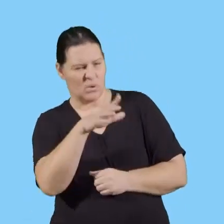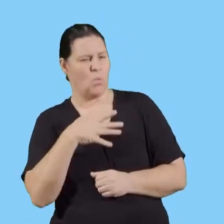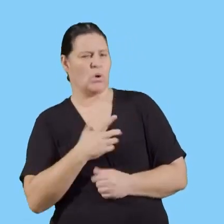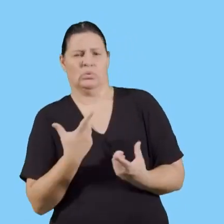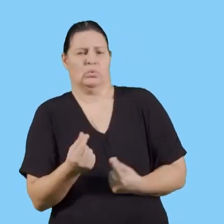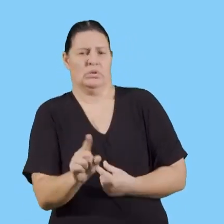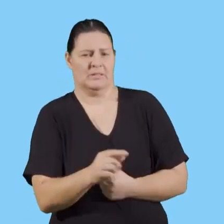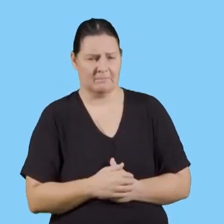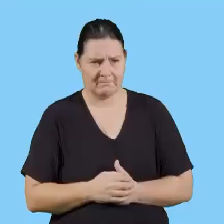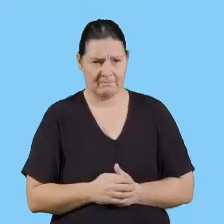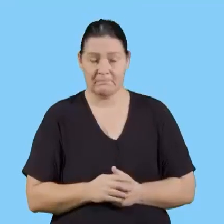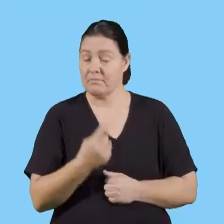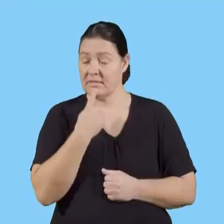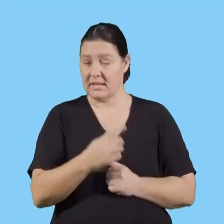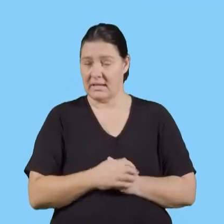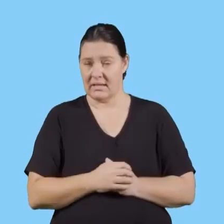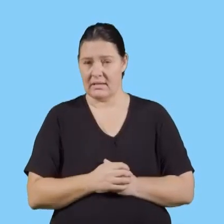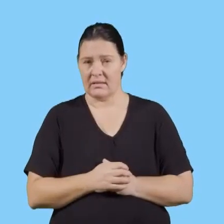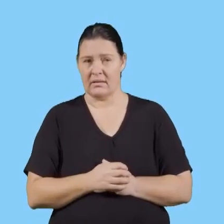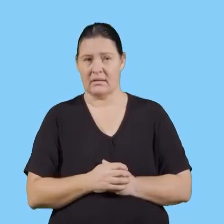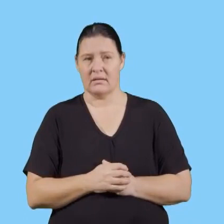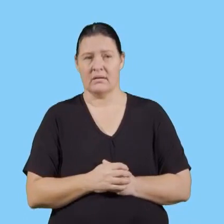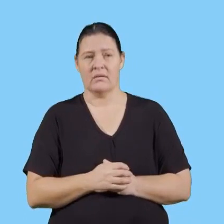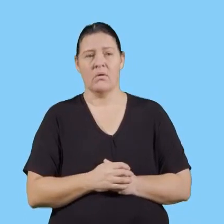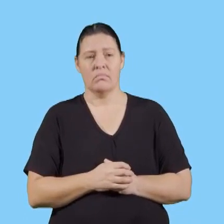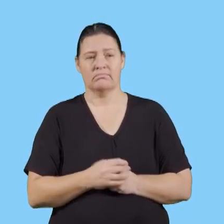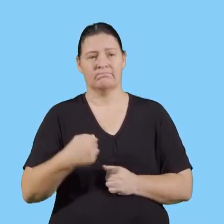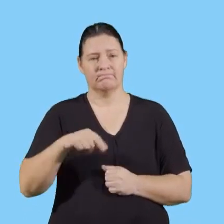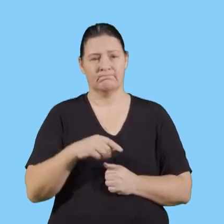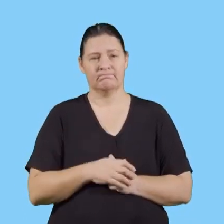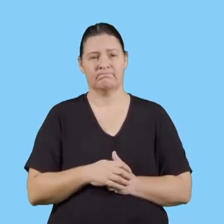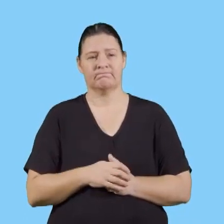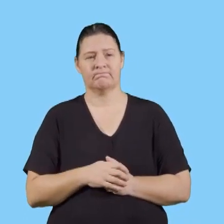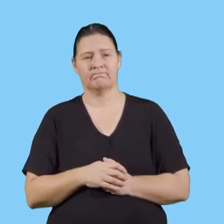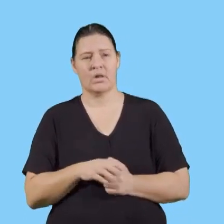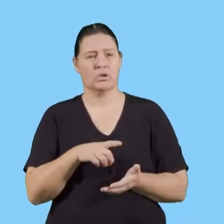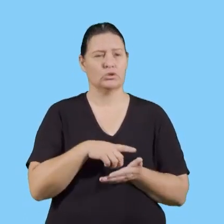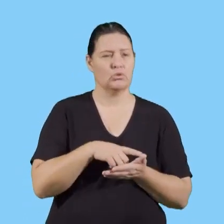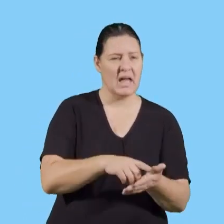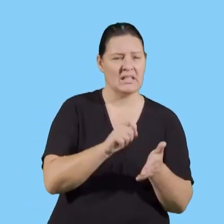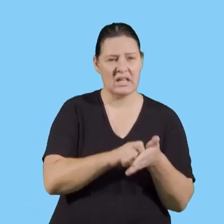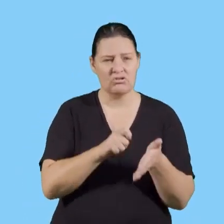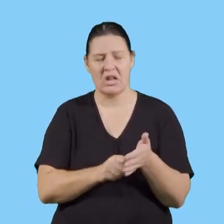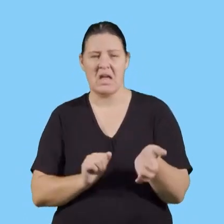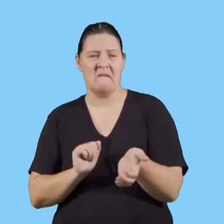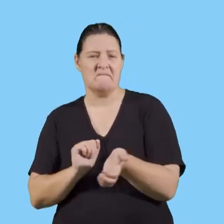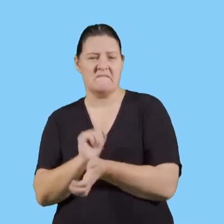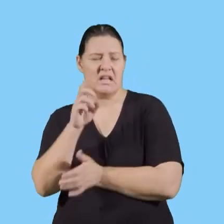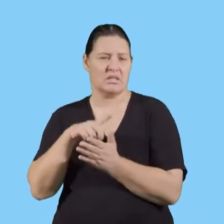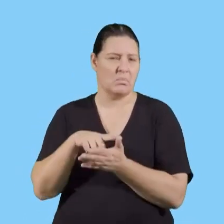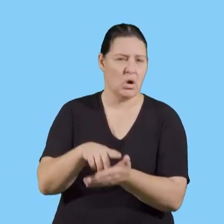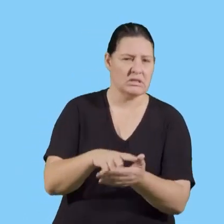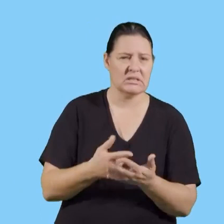what it wants us to do. It says we've donated stationery, and then there is a fixed deposit with